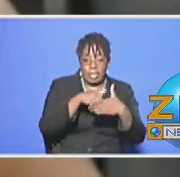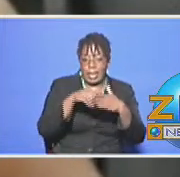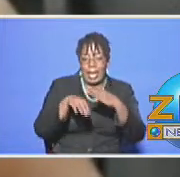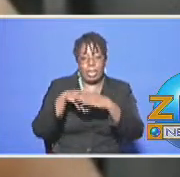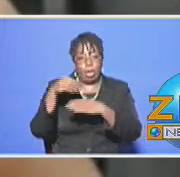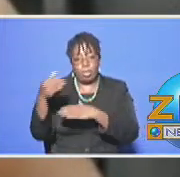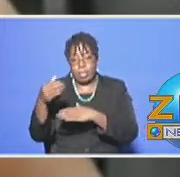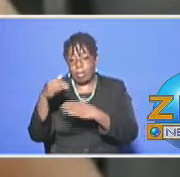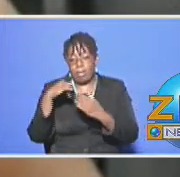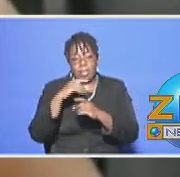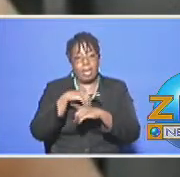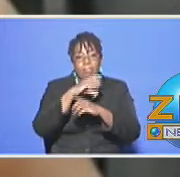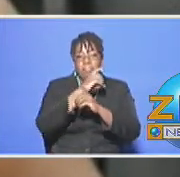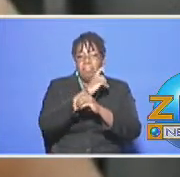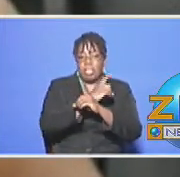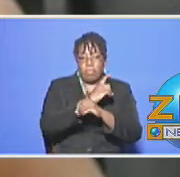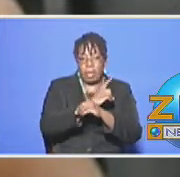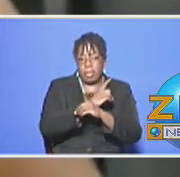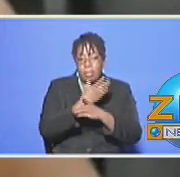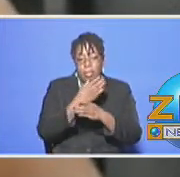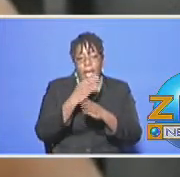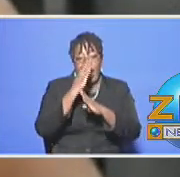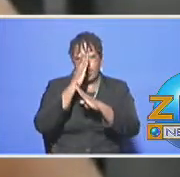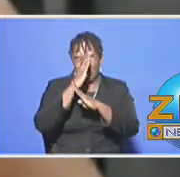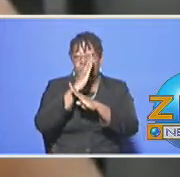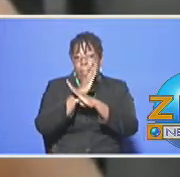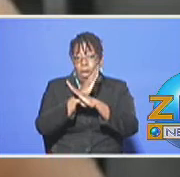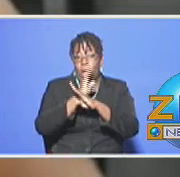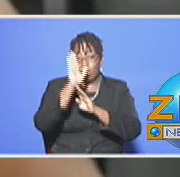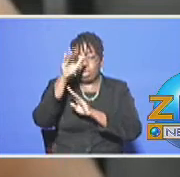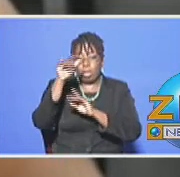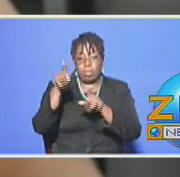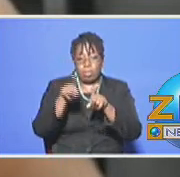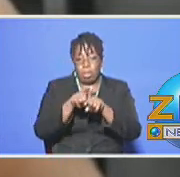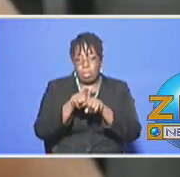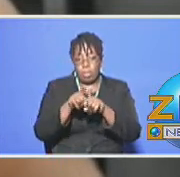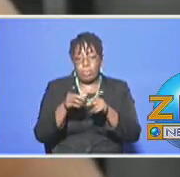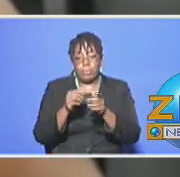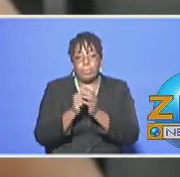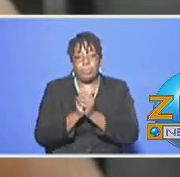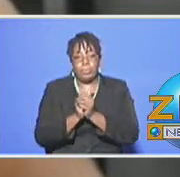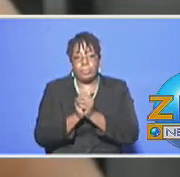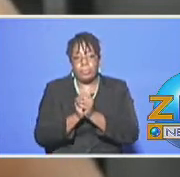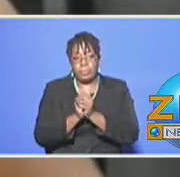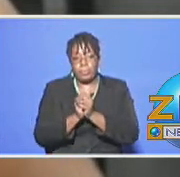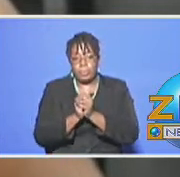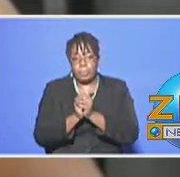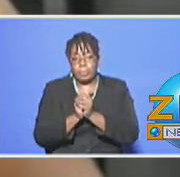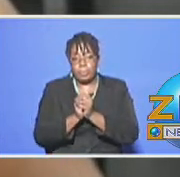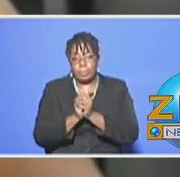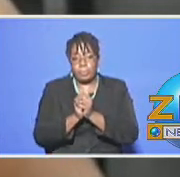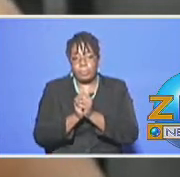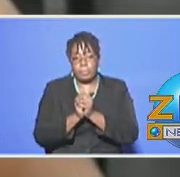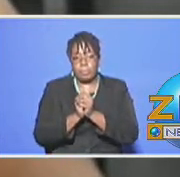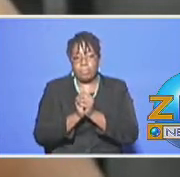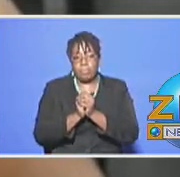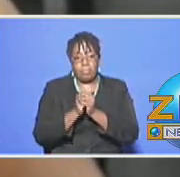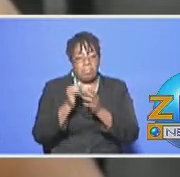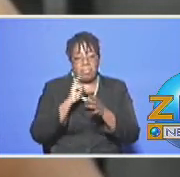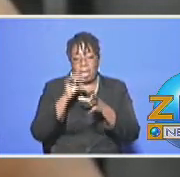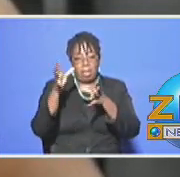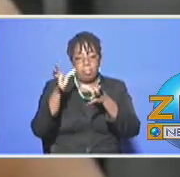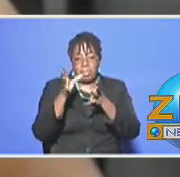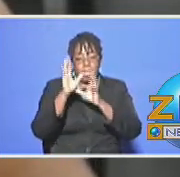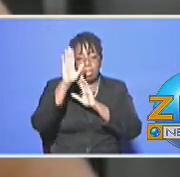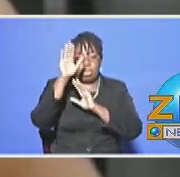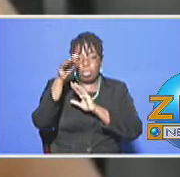to defend, rim run, rebound the ball, block shots, and then our offense, sprinting the floor, cutting to the basket for finishes, the ability to catch and shoot off the